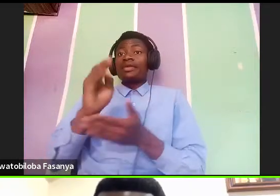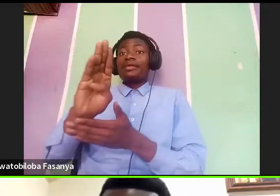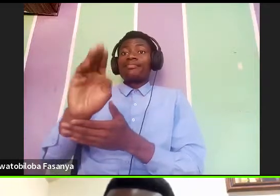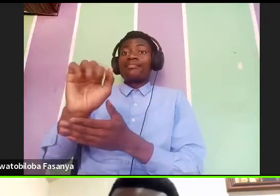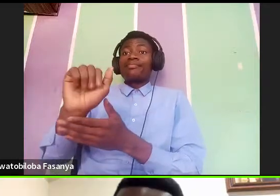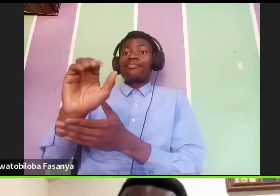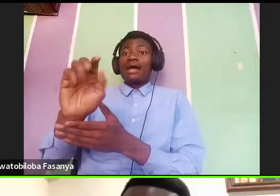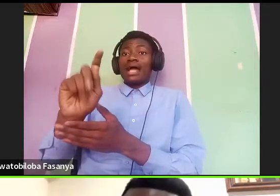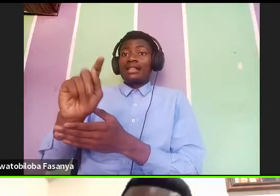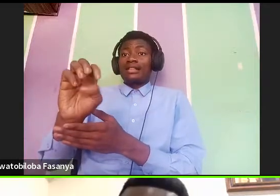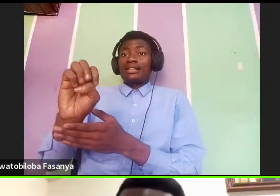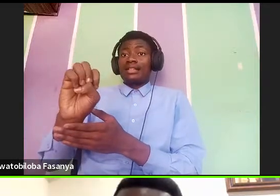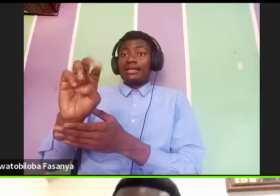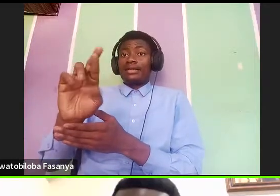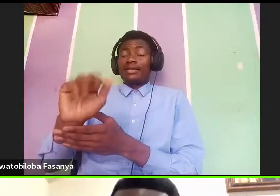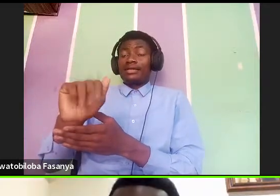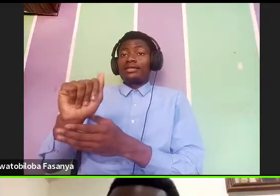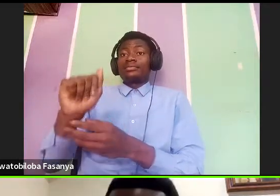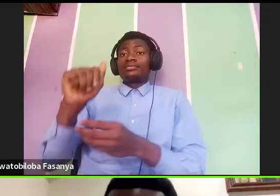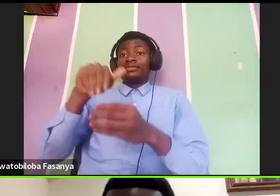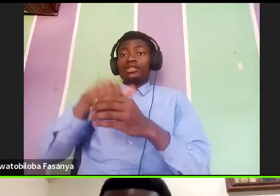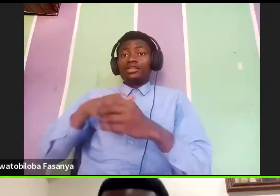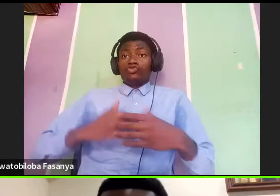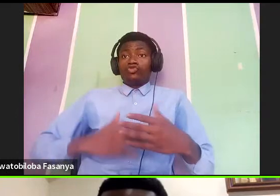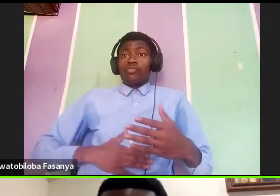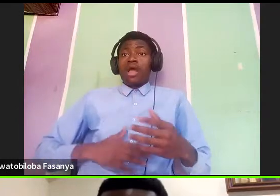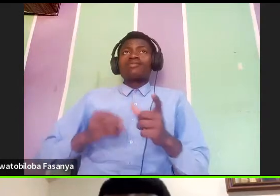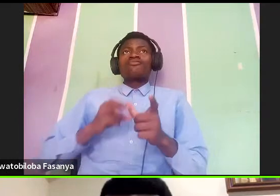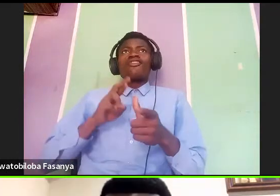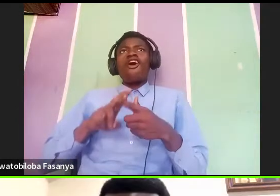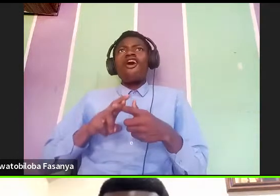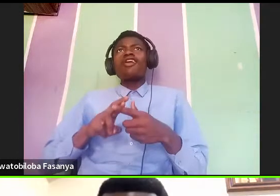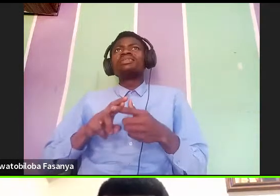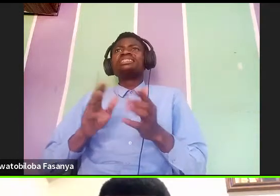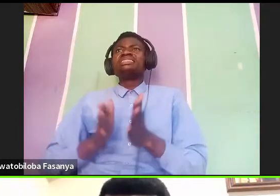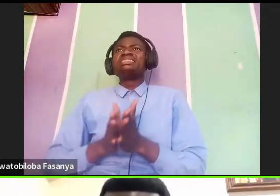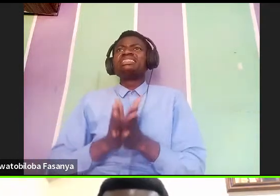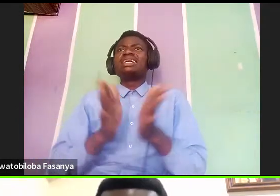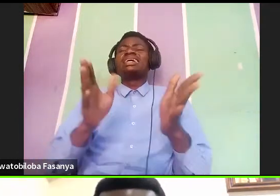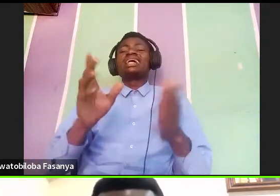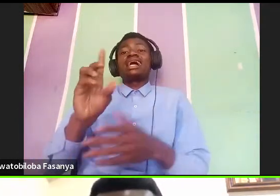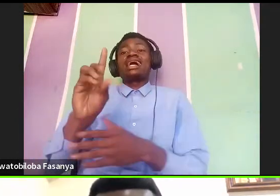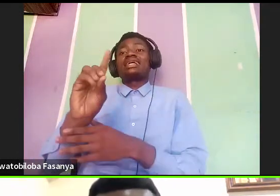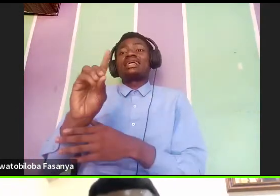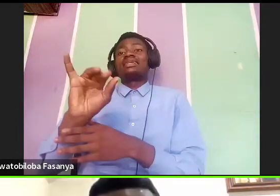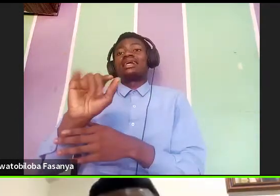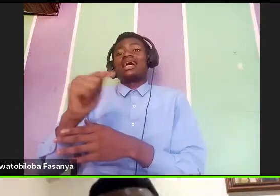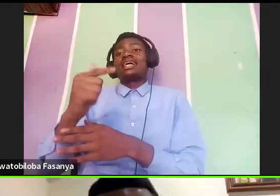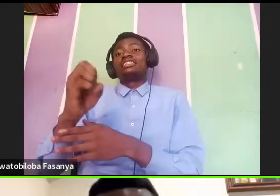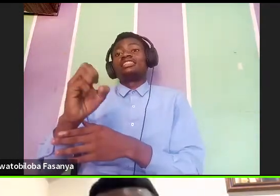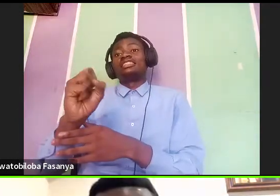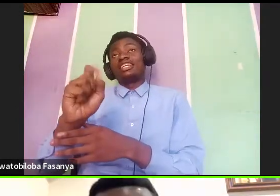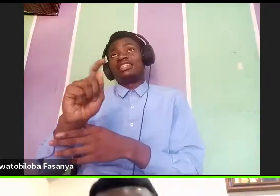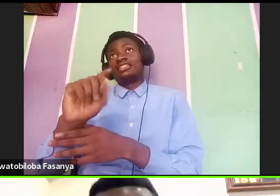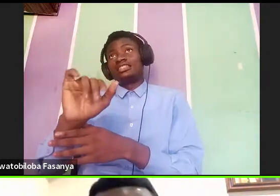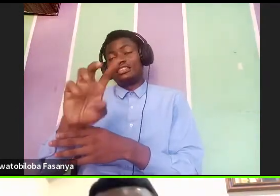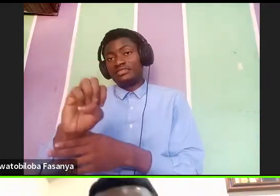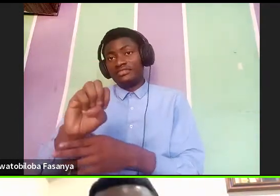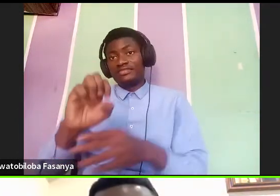general tracts, digestive system, where we eat and food goes through.